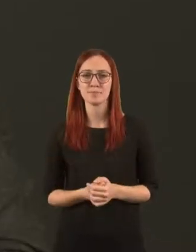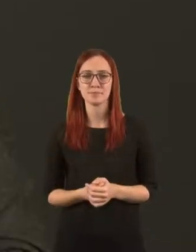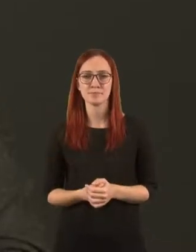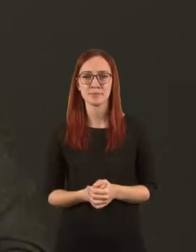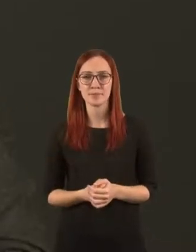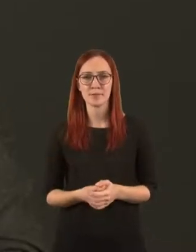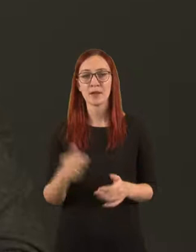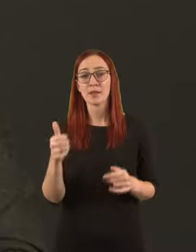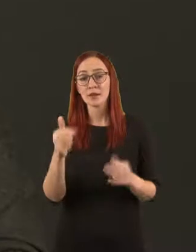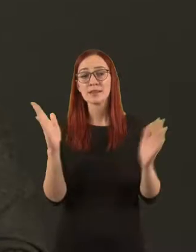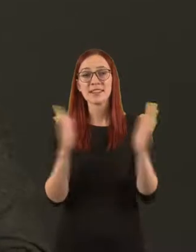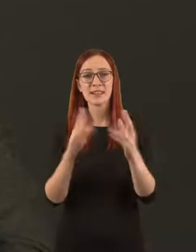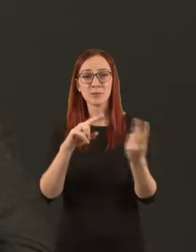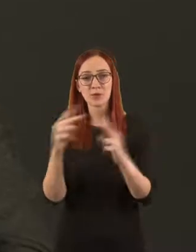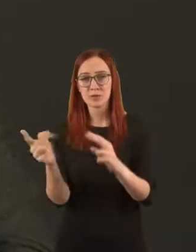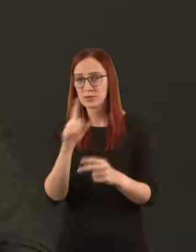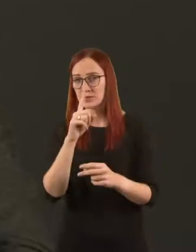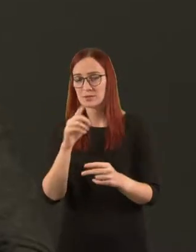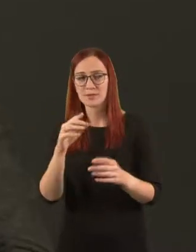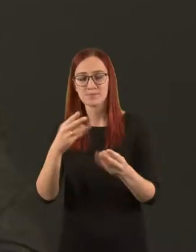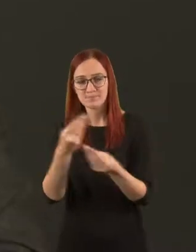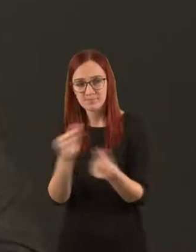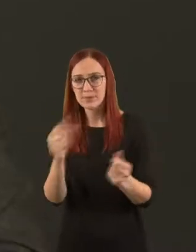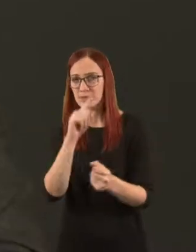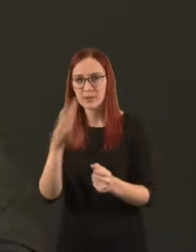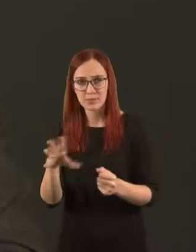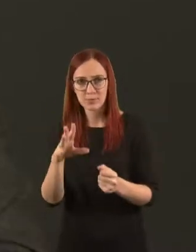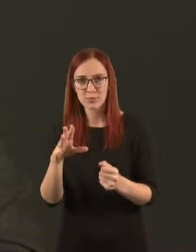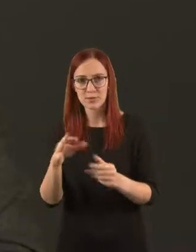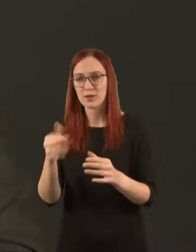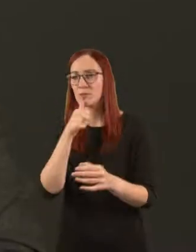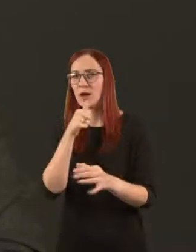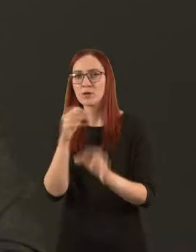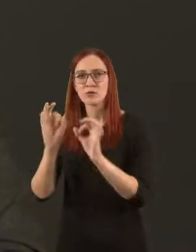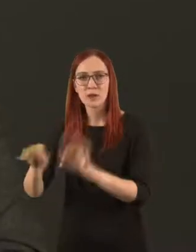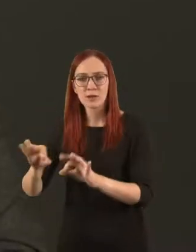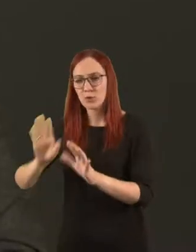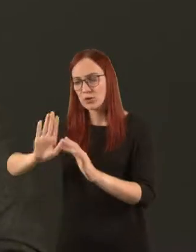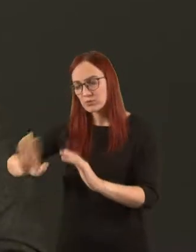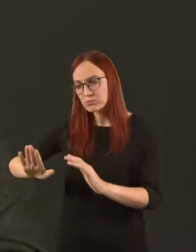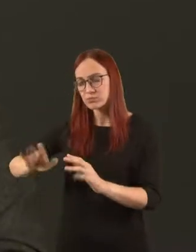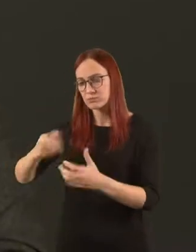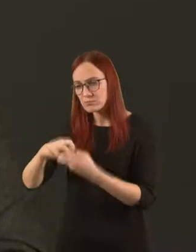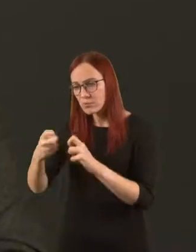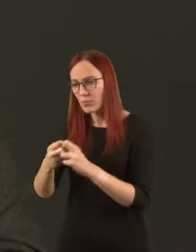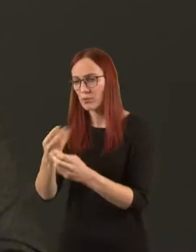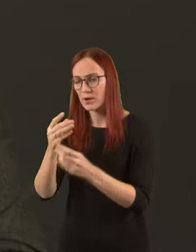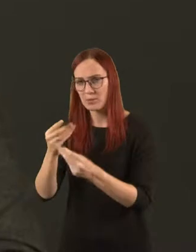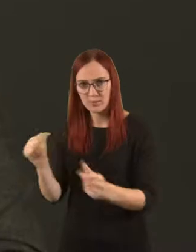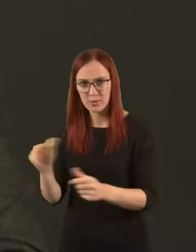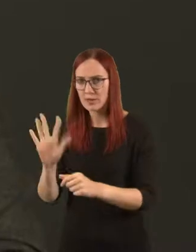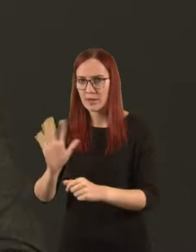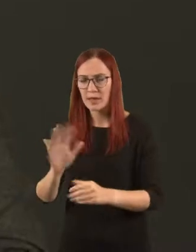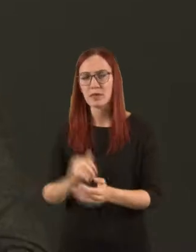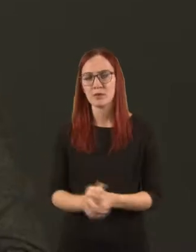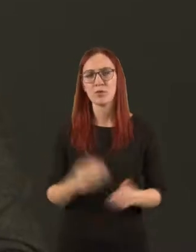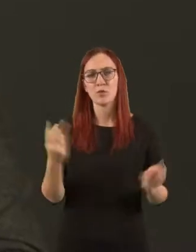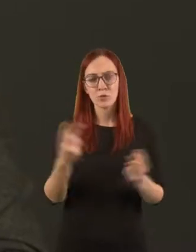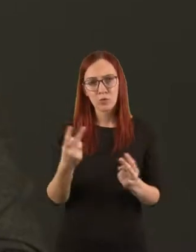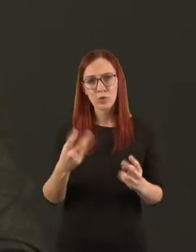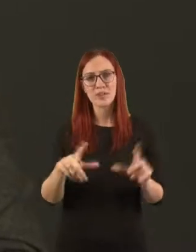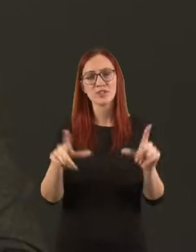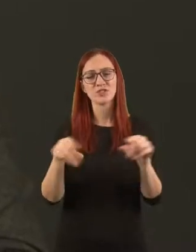attention. So by saying this, I want to say that we